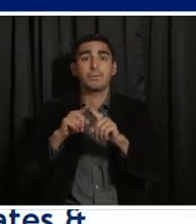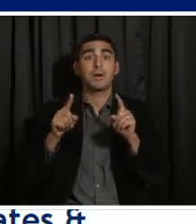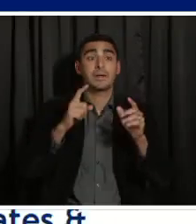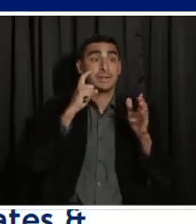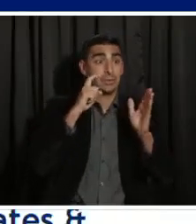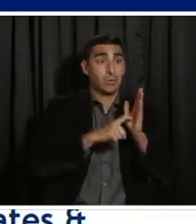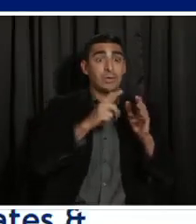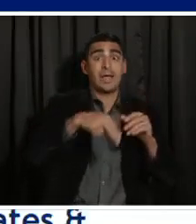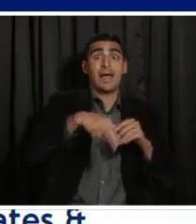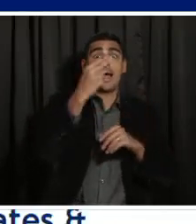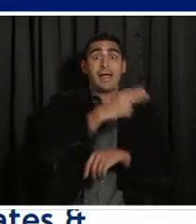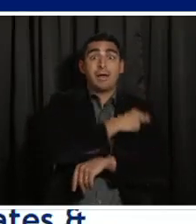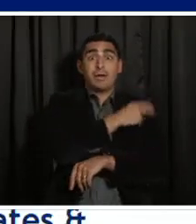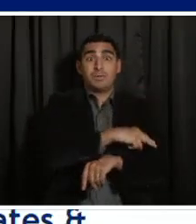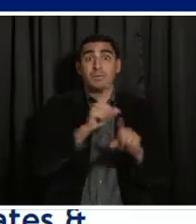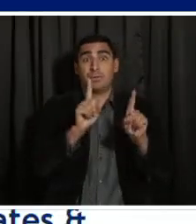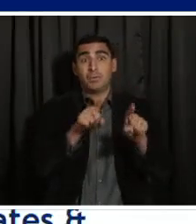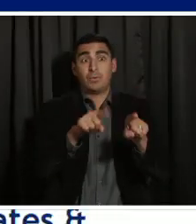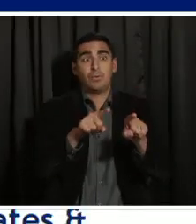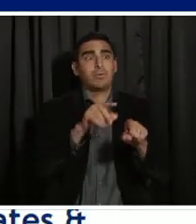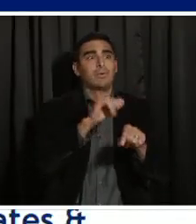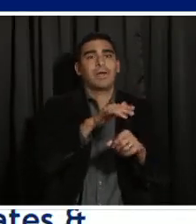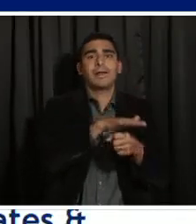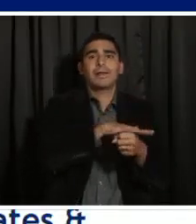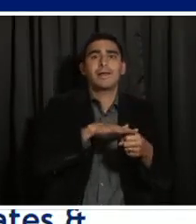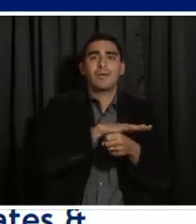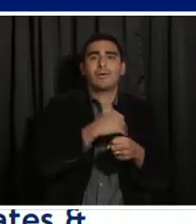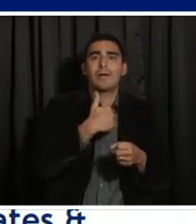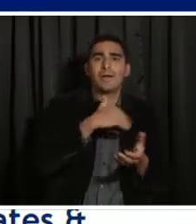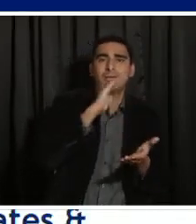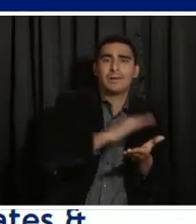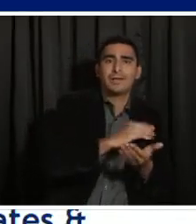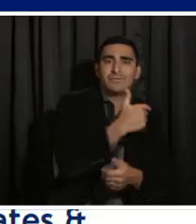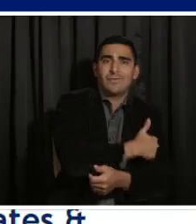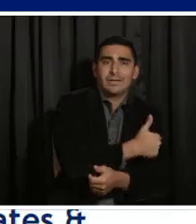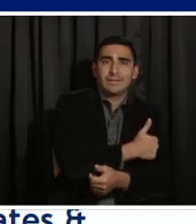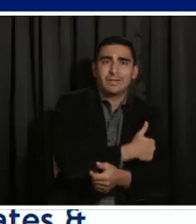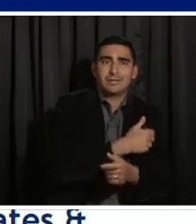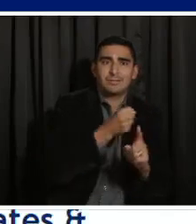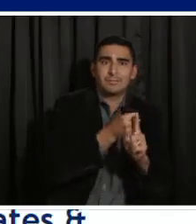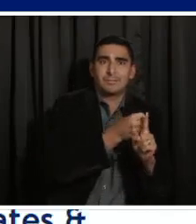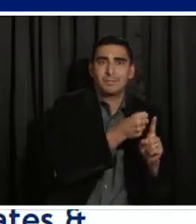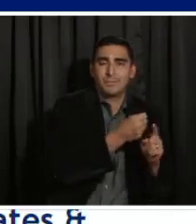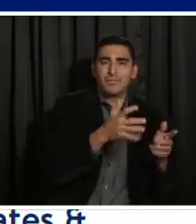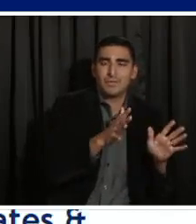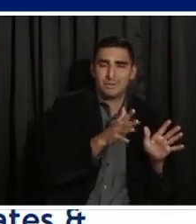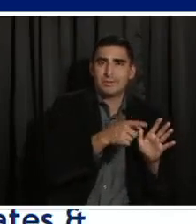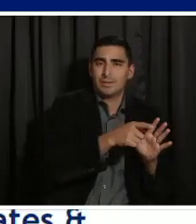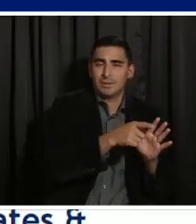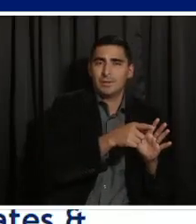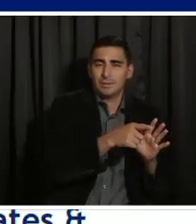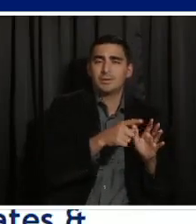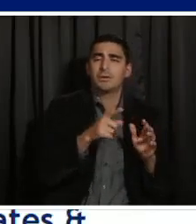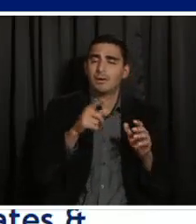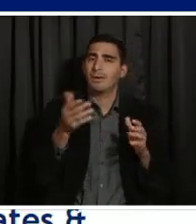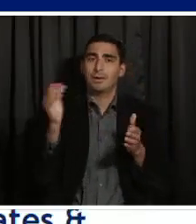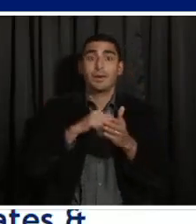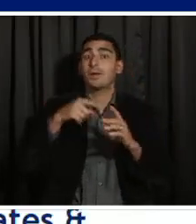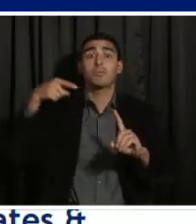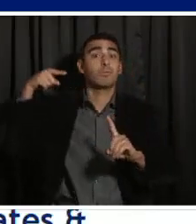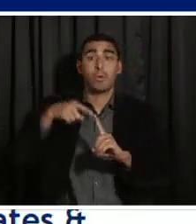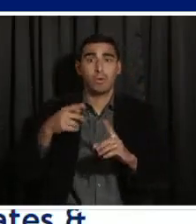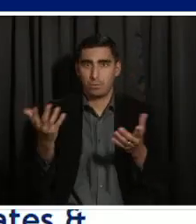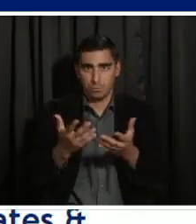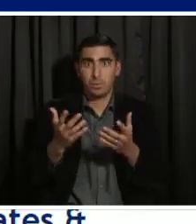highest hospitalization rates tend to be our counties where we have the lowest vaccination rates. Again, an important reminder to us that vaccination is